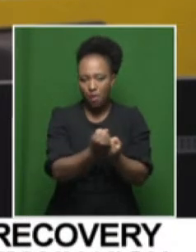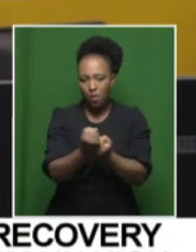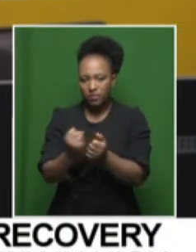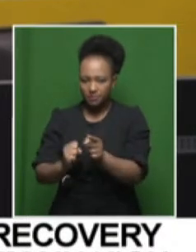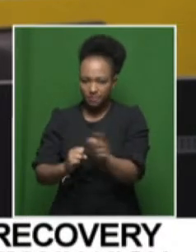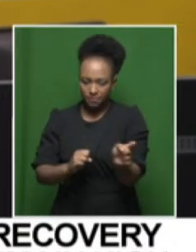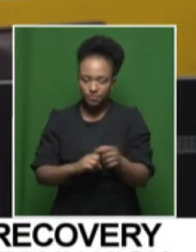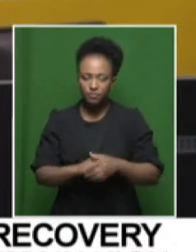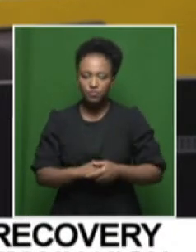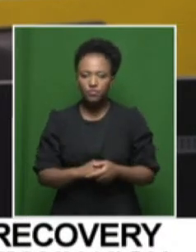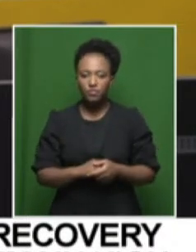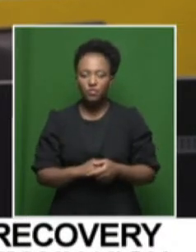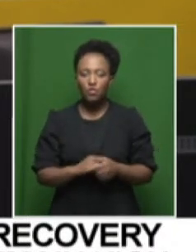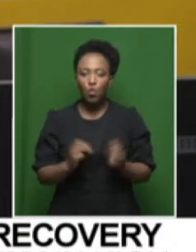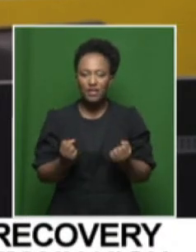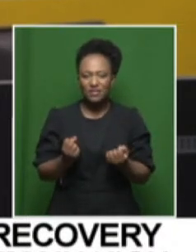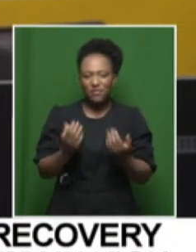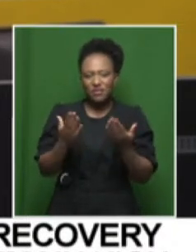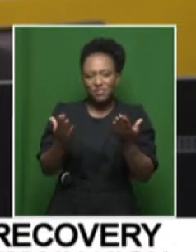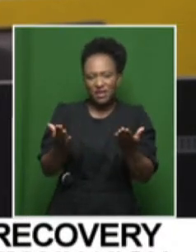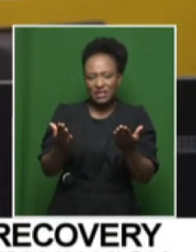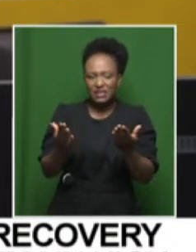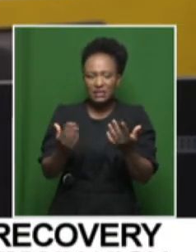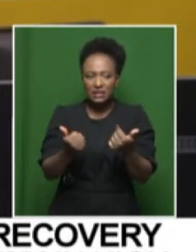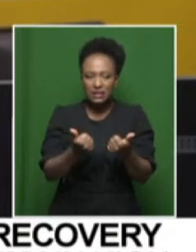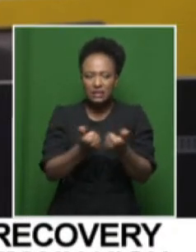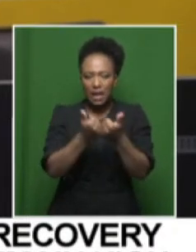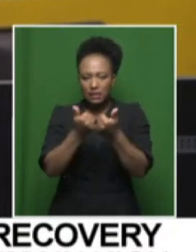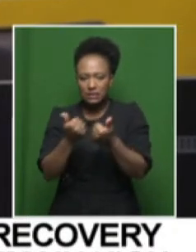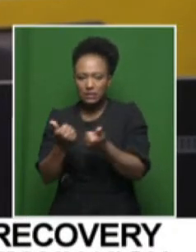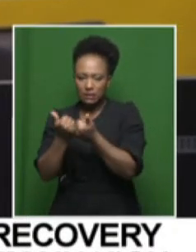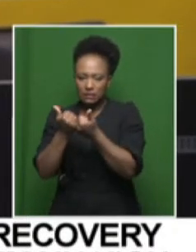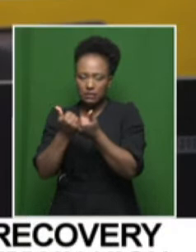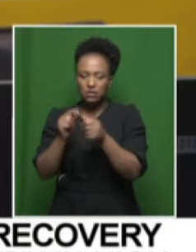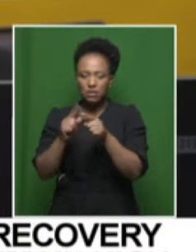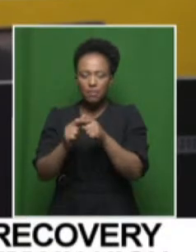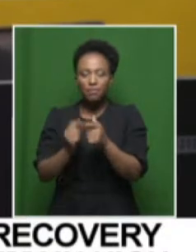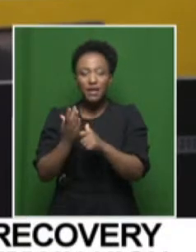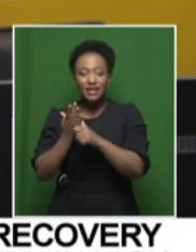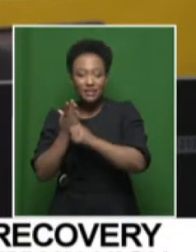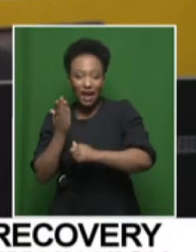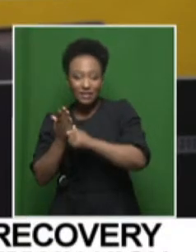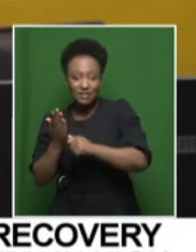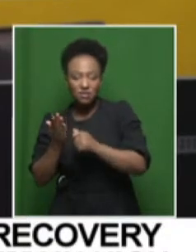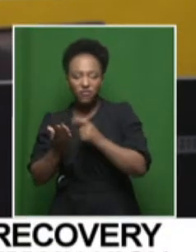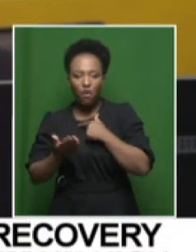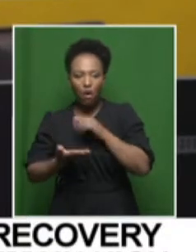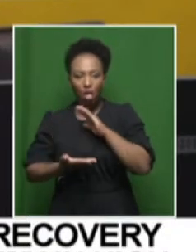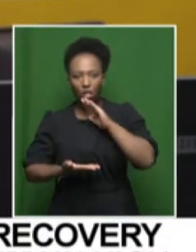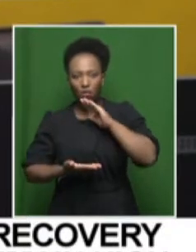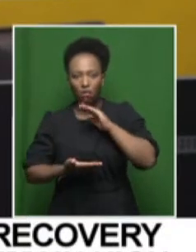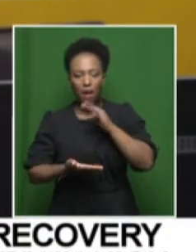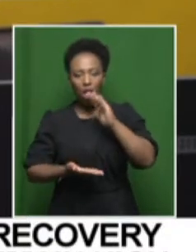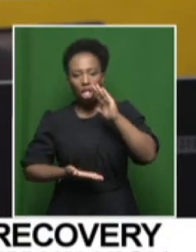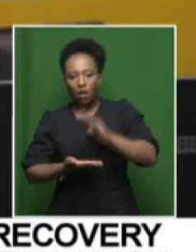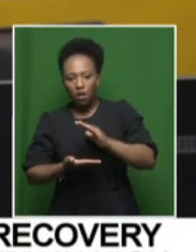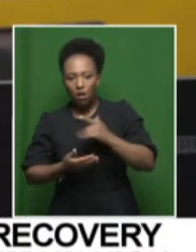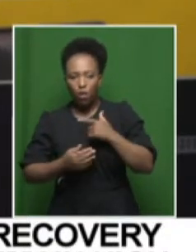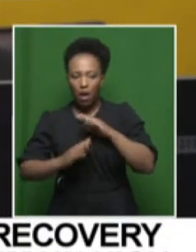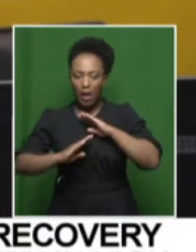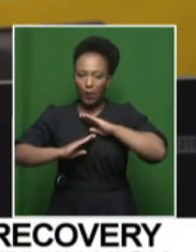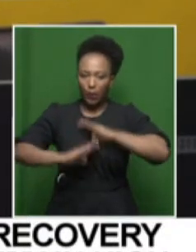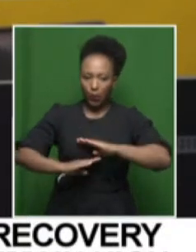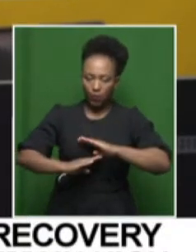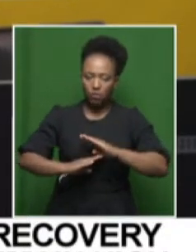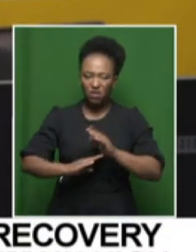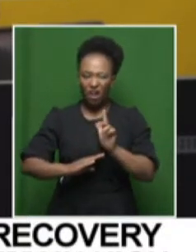addresses service delivery shortcomings, and provides tax relief. We'll come back in a moment to those areas. However,